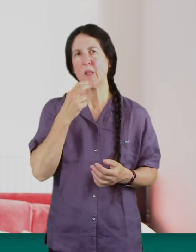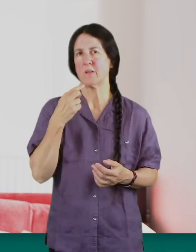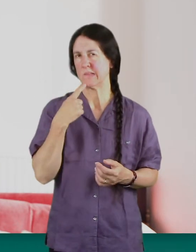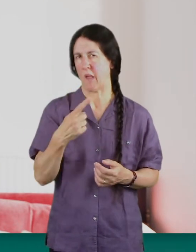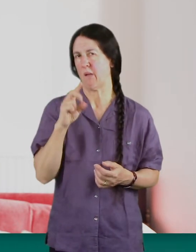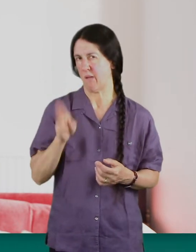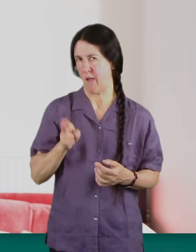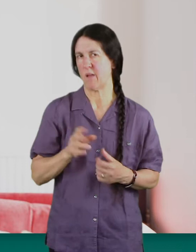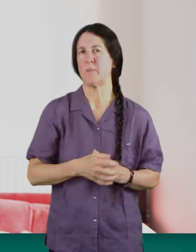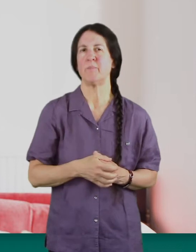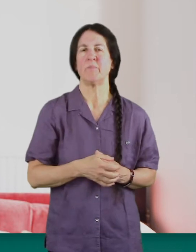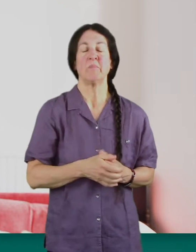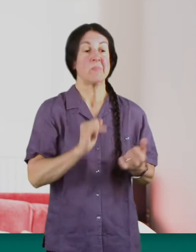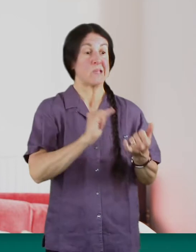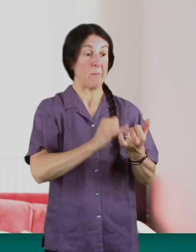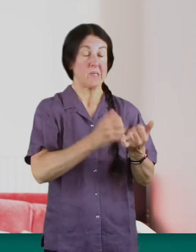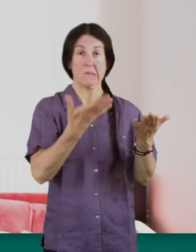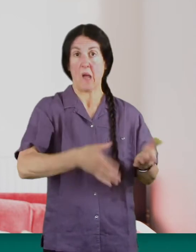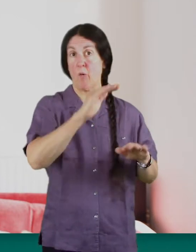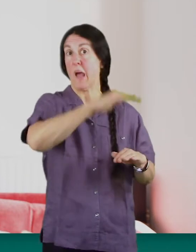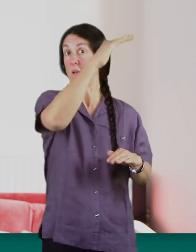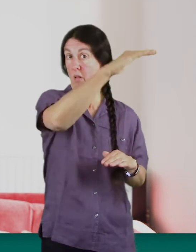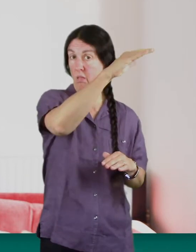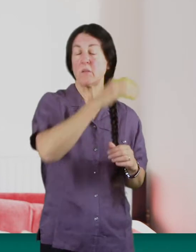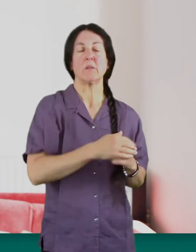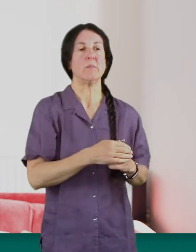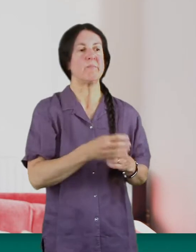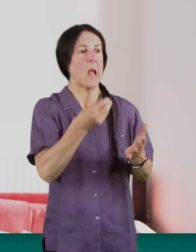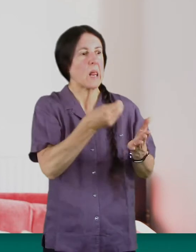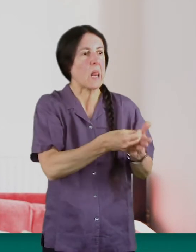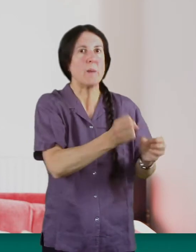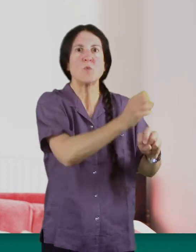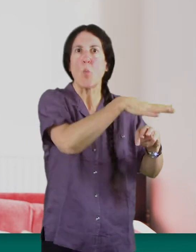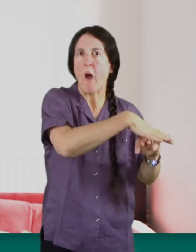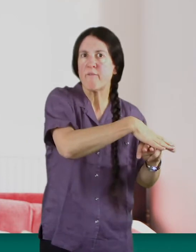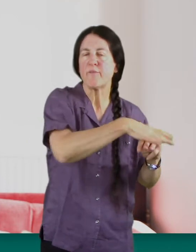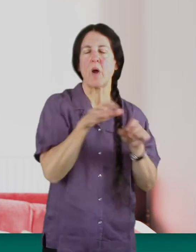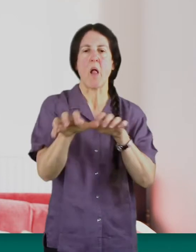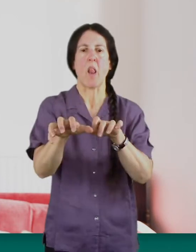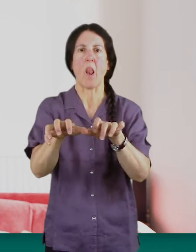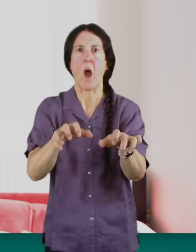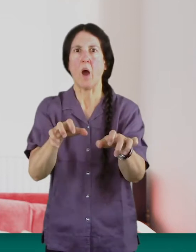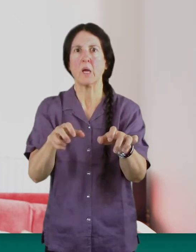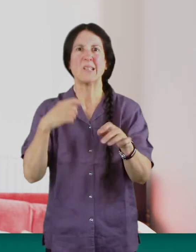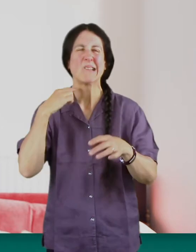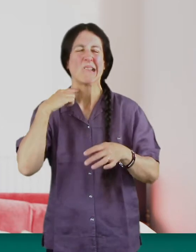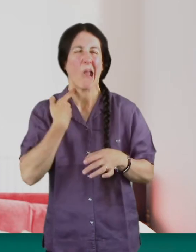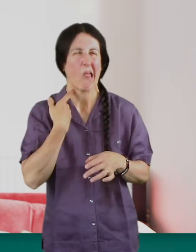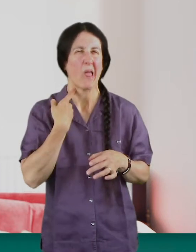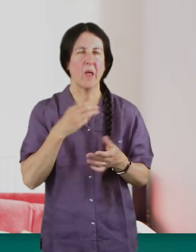meet Samson as an adult. He claims a wife, kills a lion, deceives his